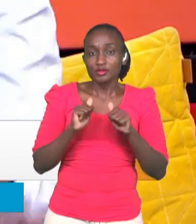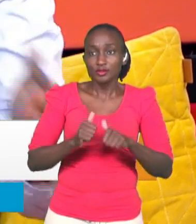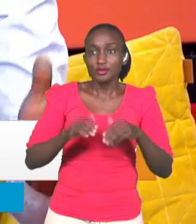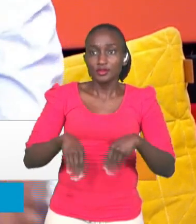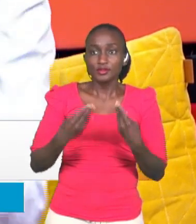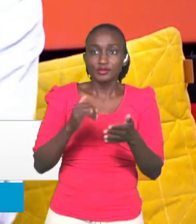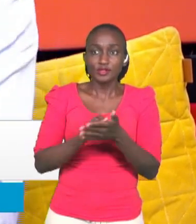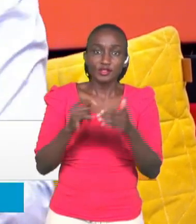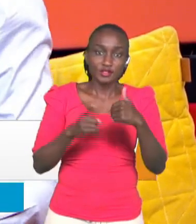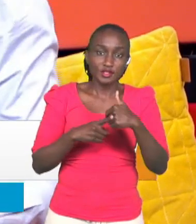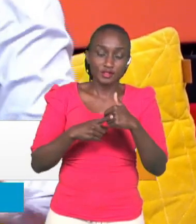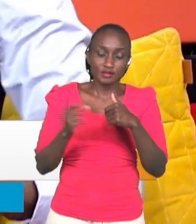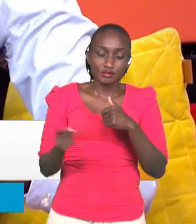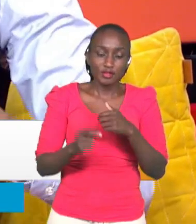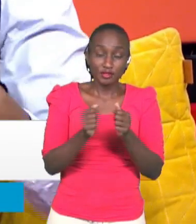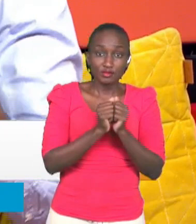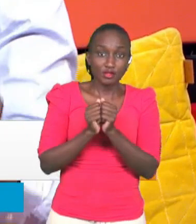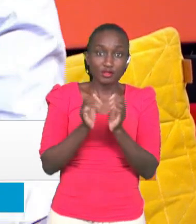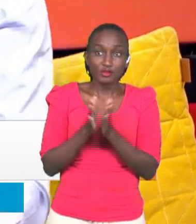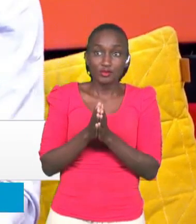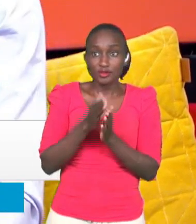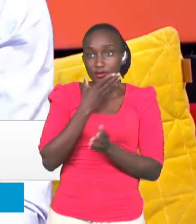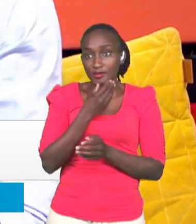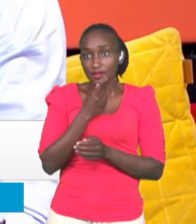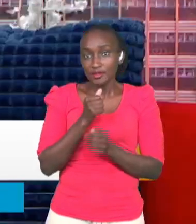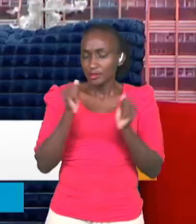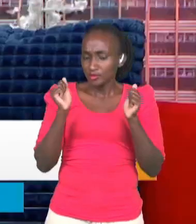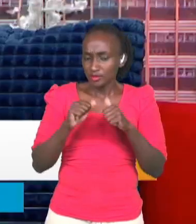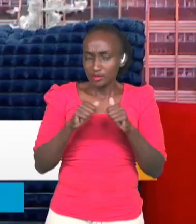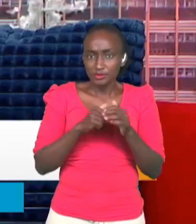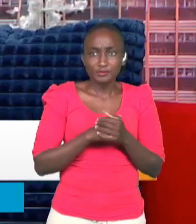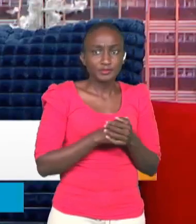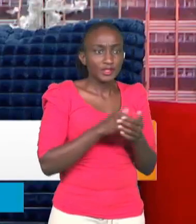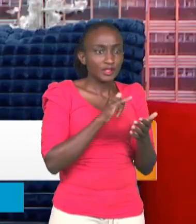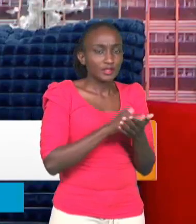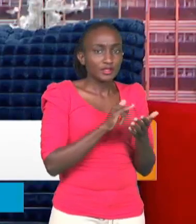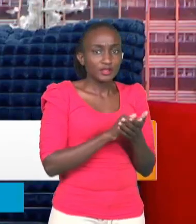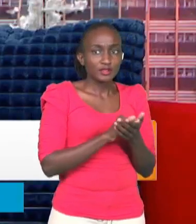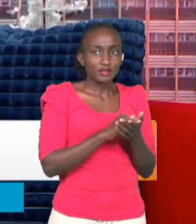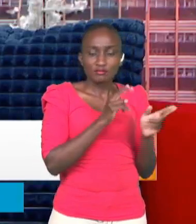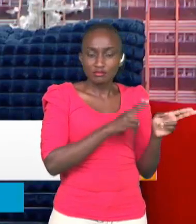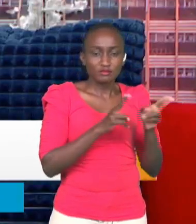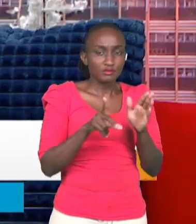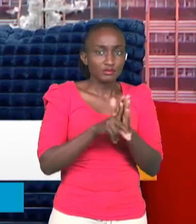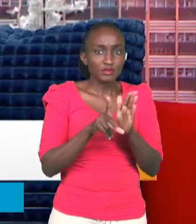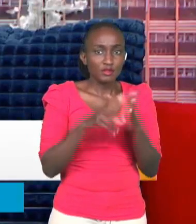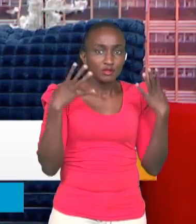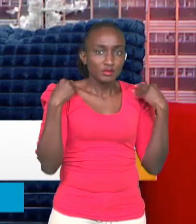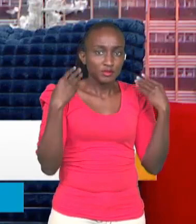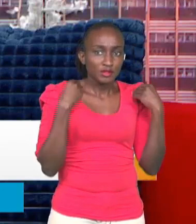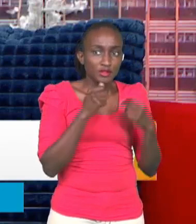that 6 months you've been together? Is yeah. it even like a kind of practical? No, that is a common law practice. It's